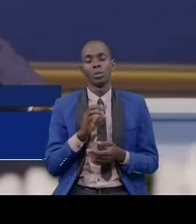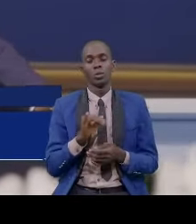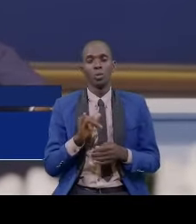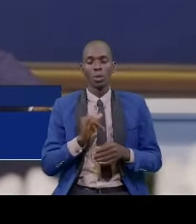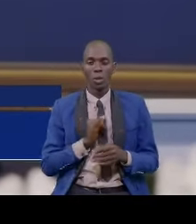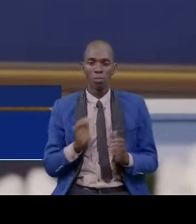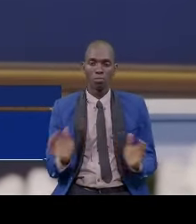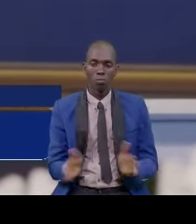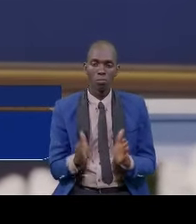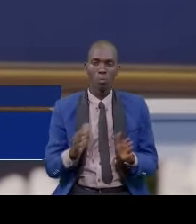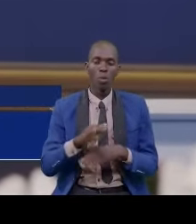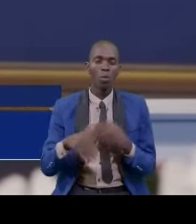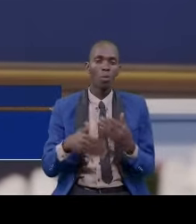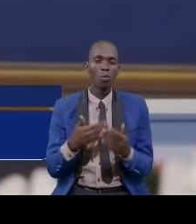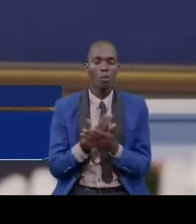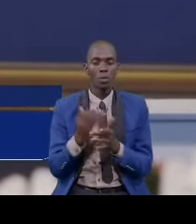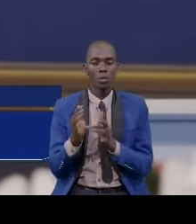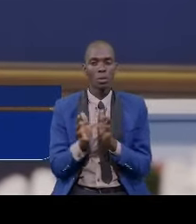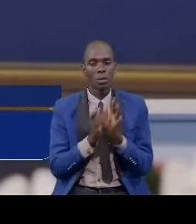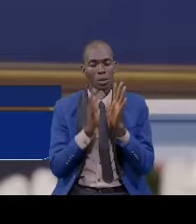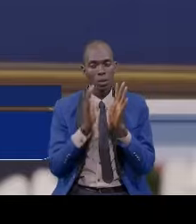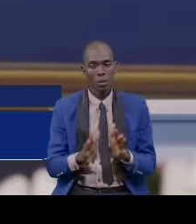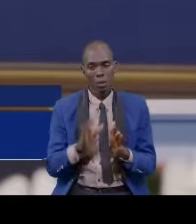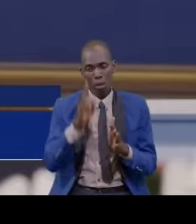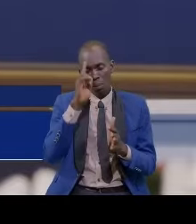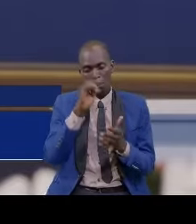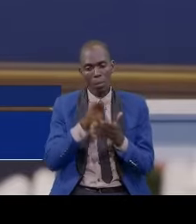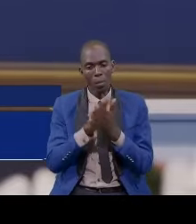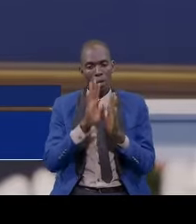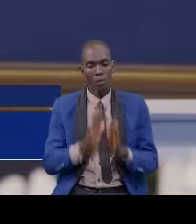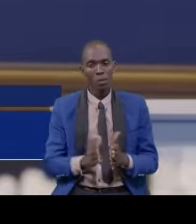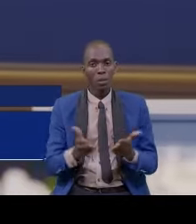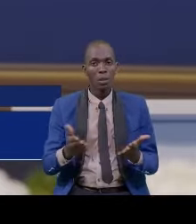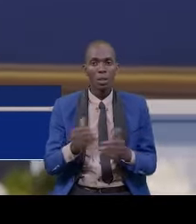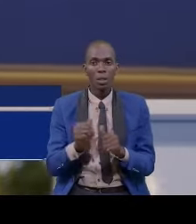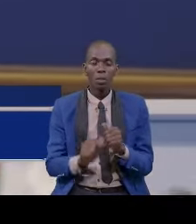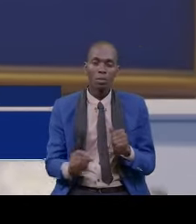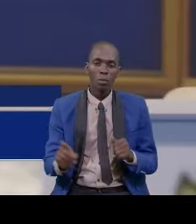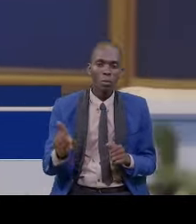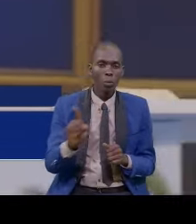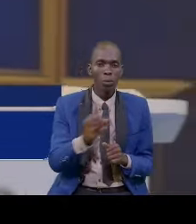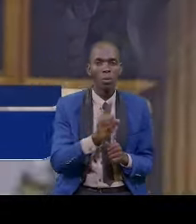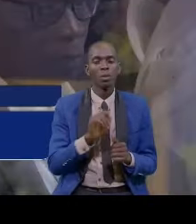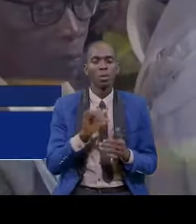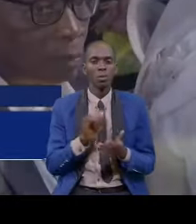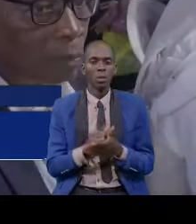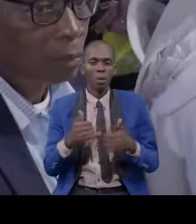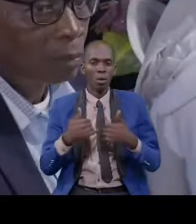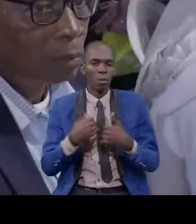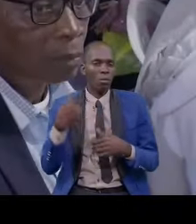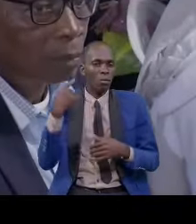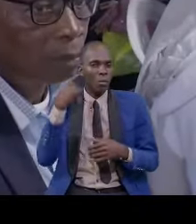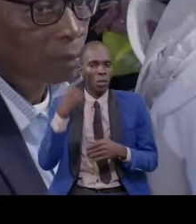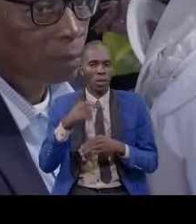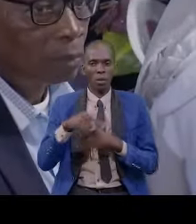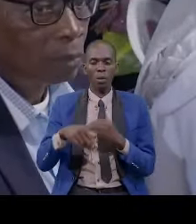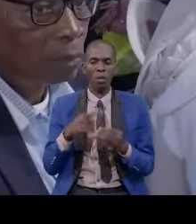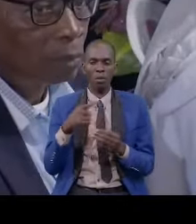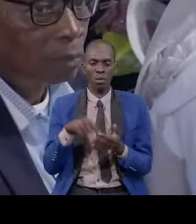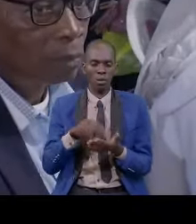are the lessons we learn from this? That's what we're here to discuss. The lesson we learn from this is, as a believer, you shouldn't just be sitting